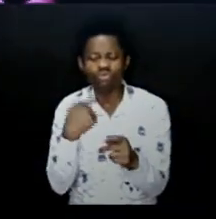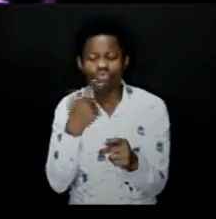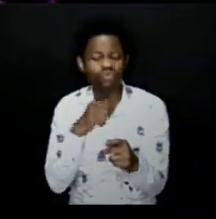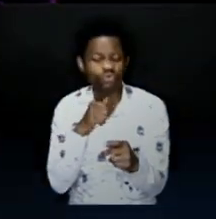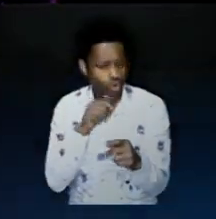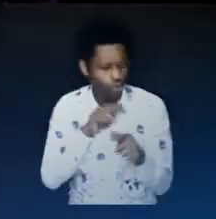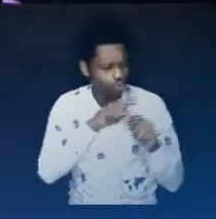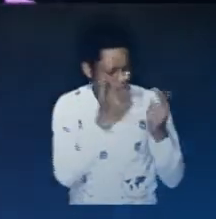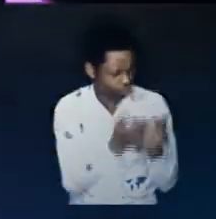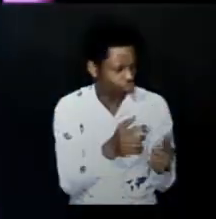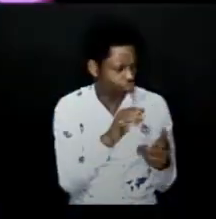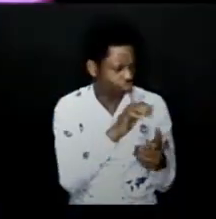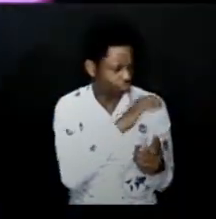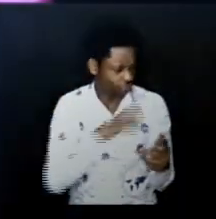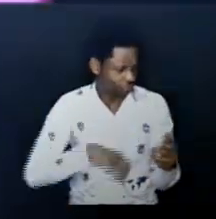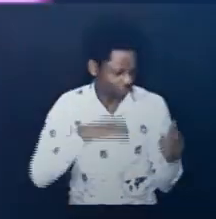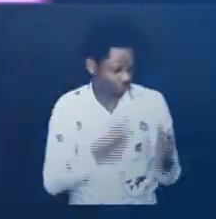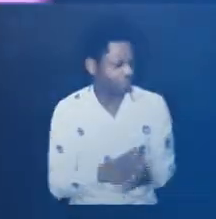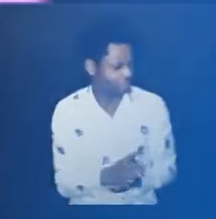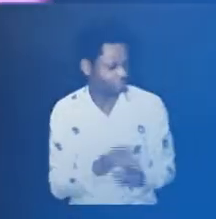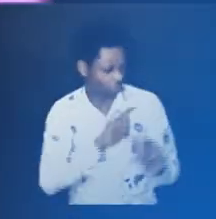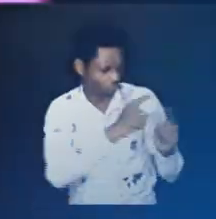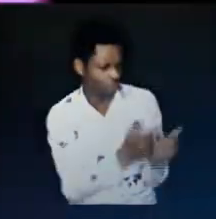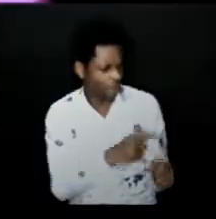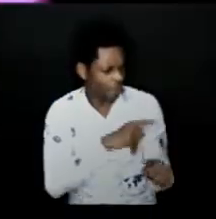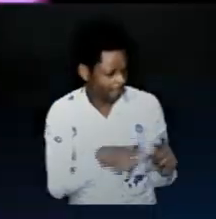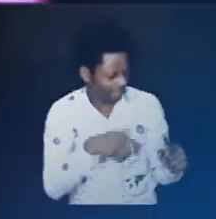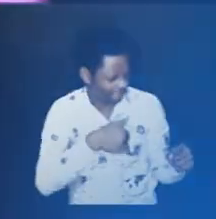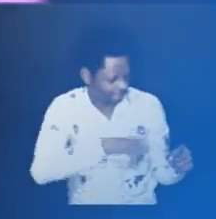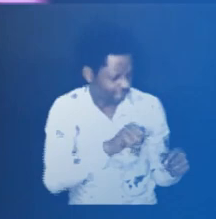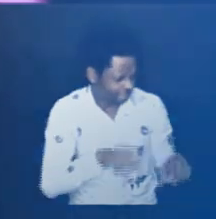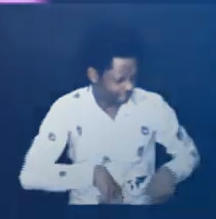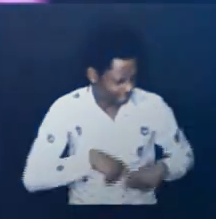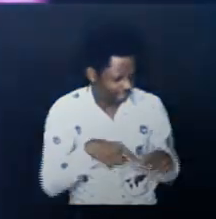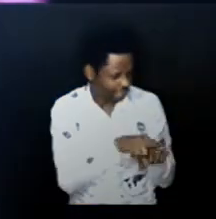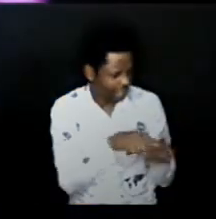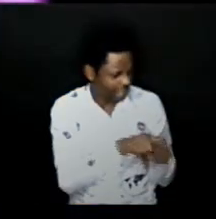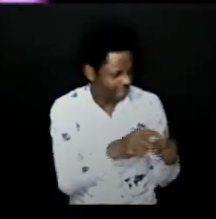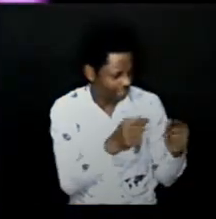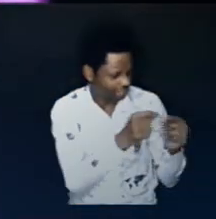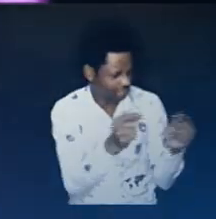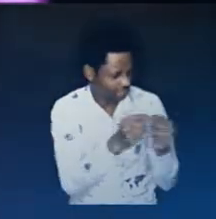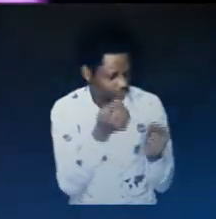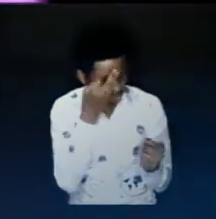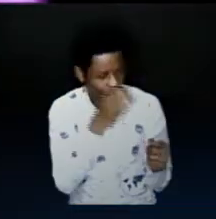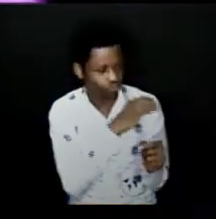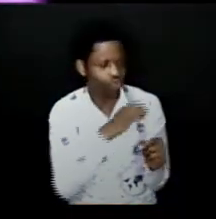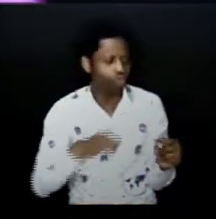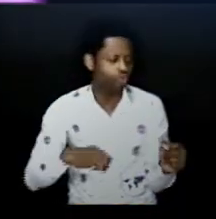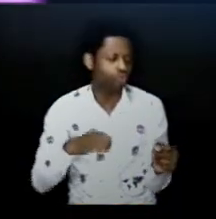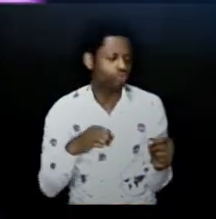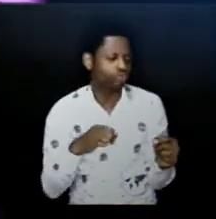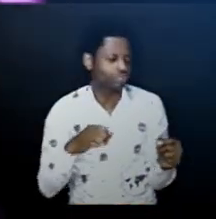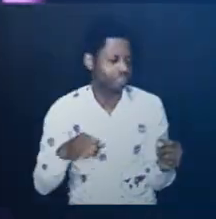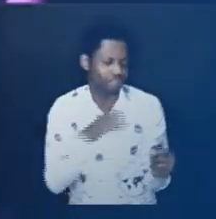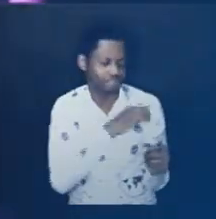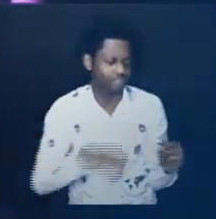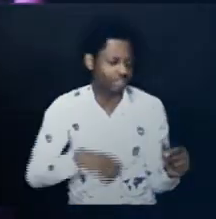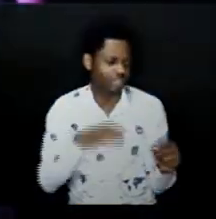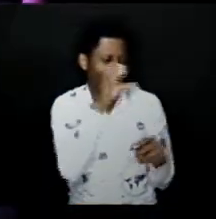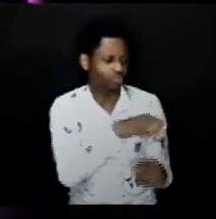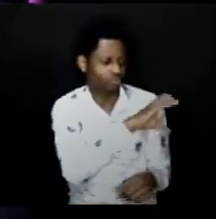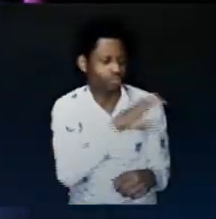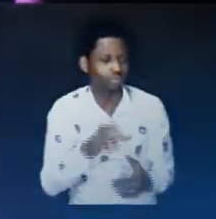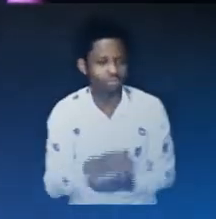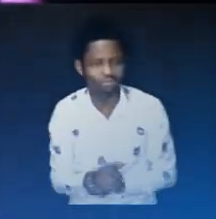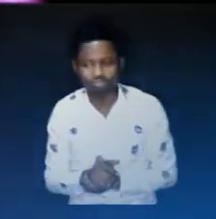nipa a wonye Christofo, but they live as though they were enemies of the cross. Anso wotena ase se woye Christo asenua no